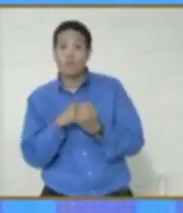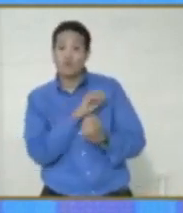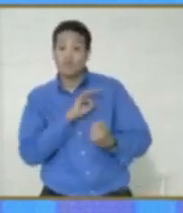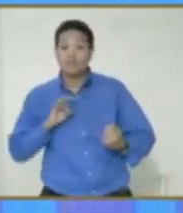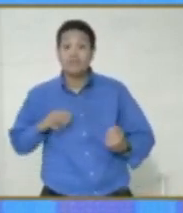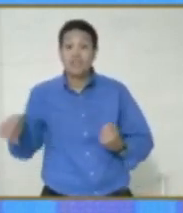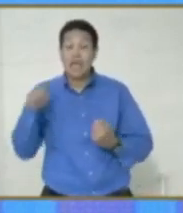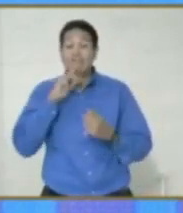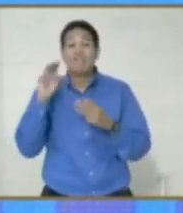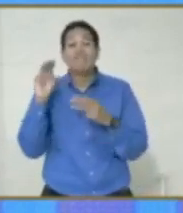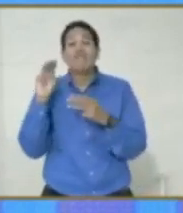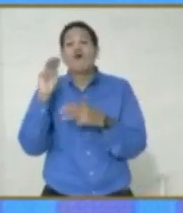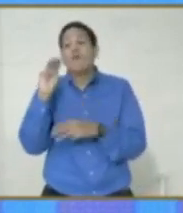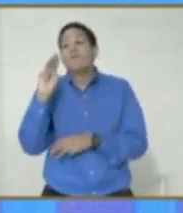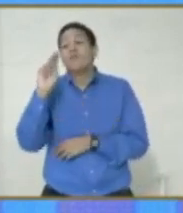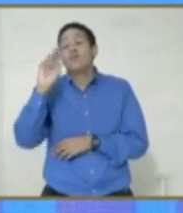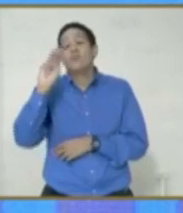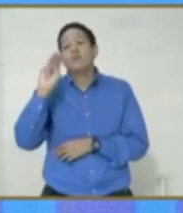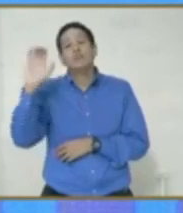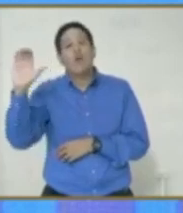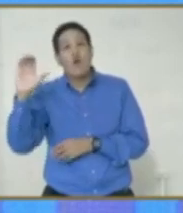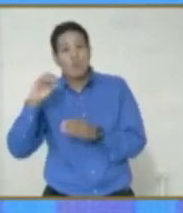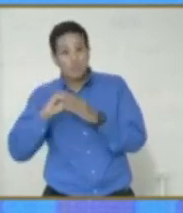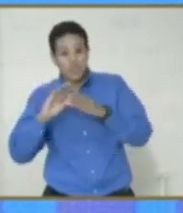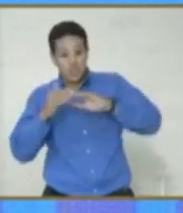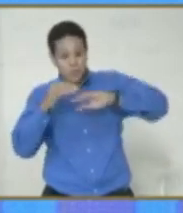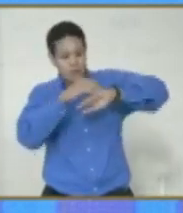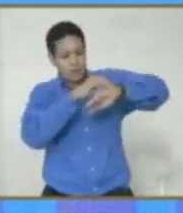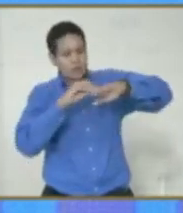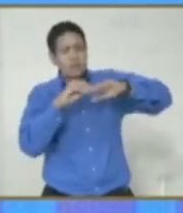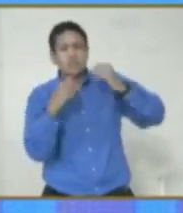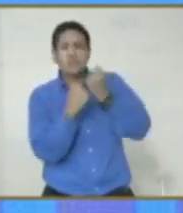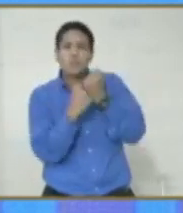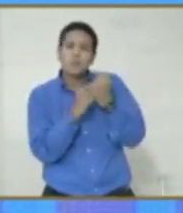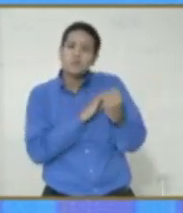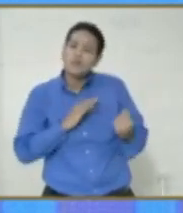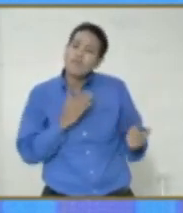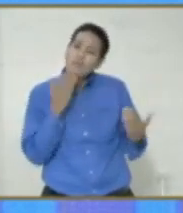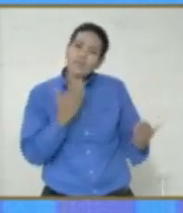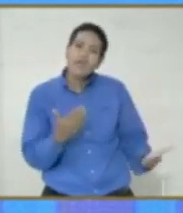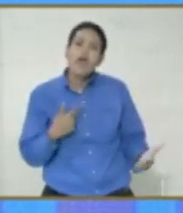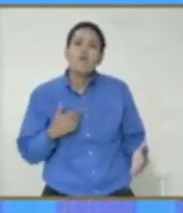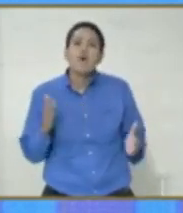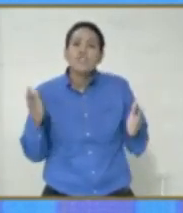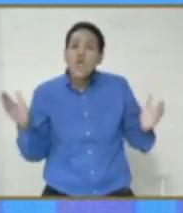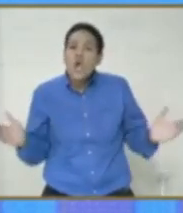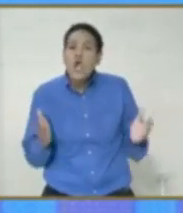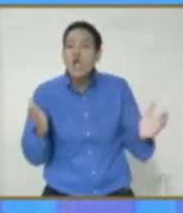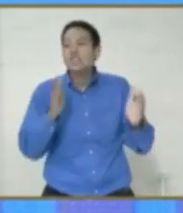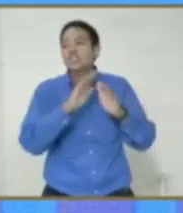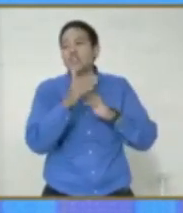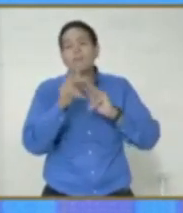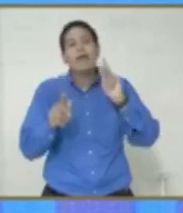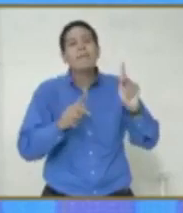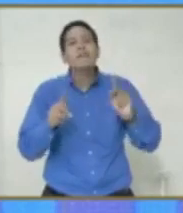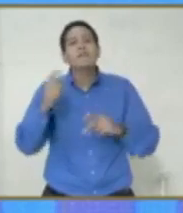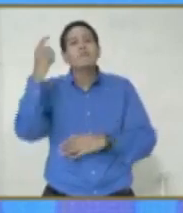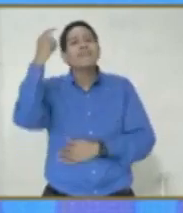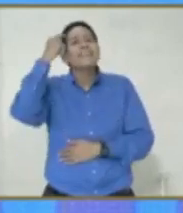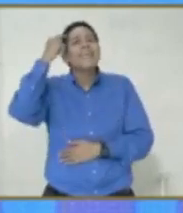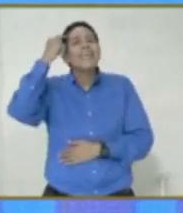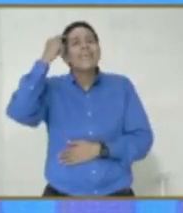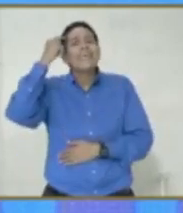municipal corporations across the country. I want to urge my fellow Jamaicans to think